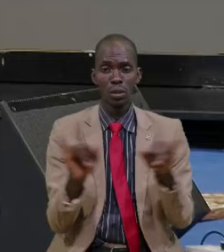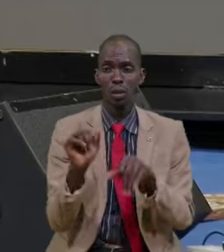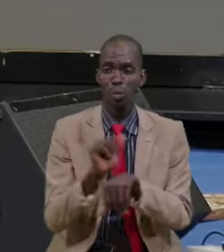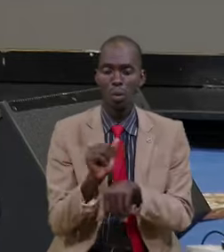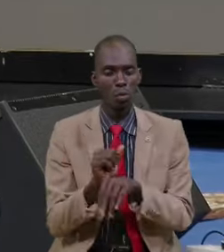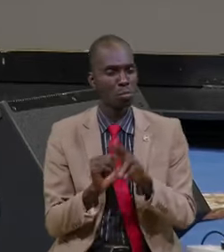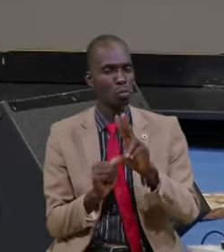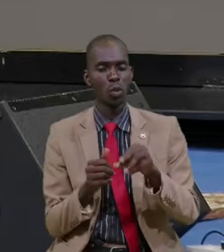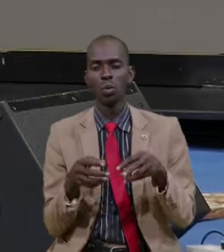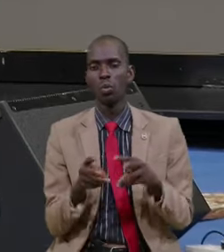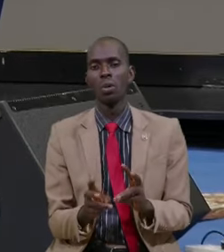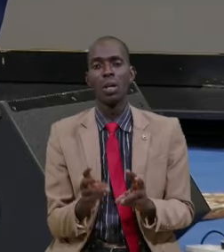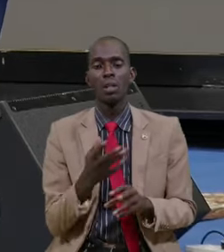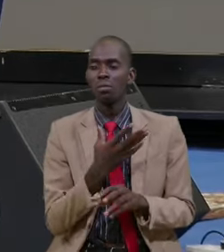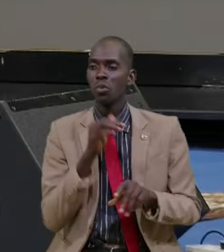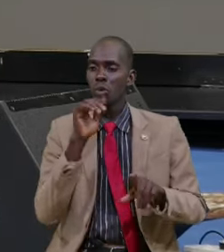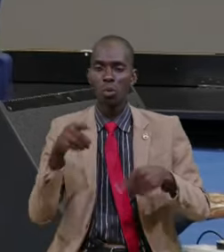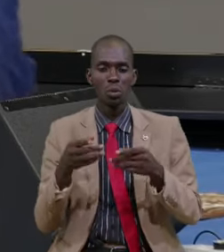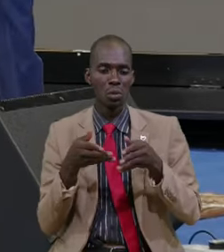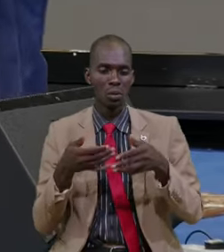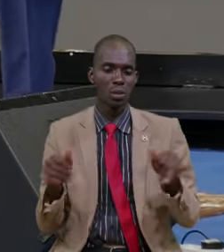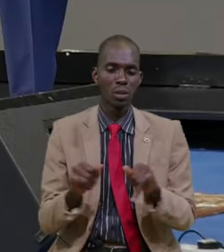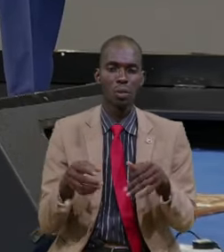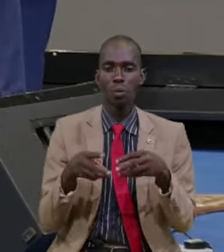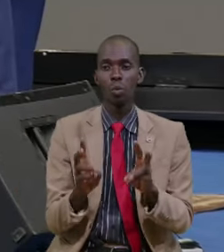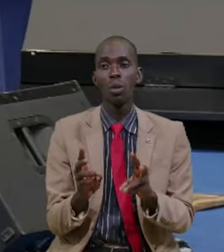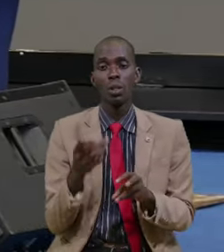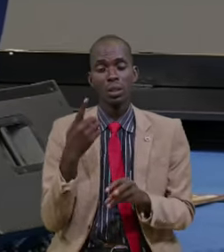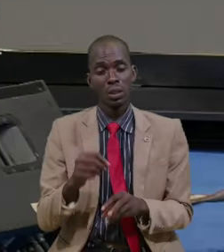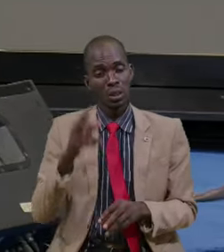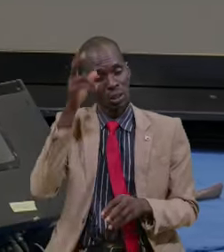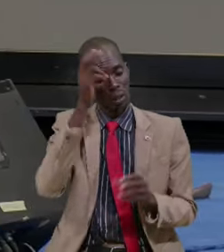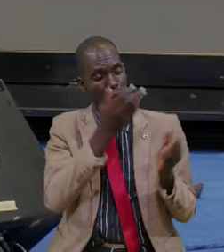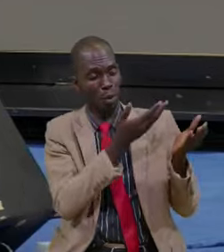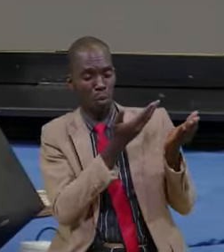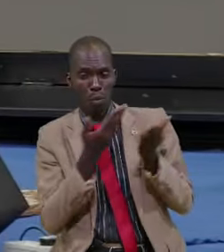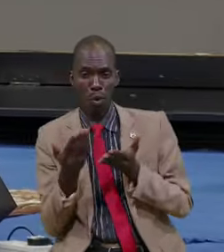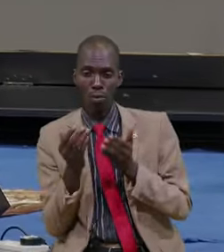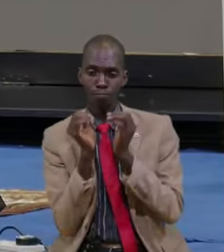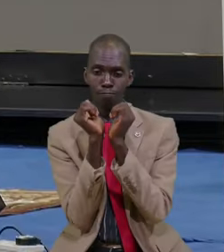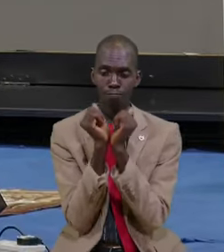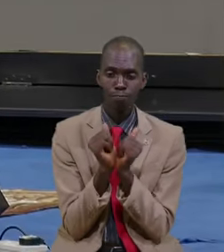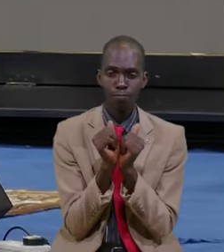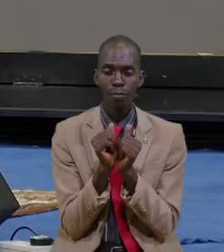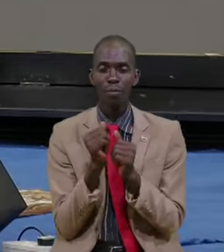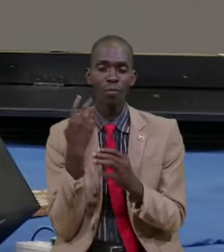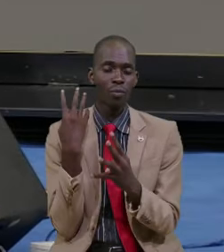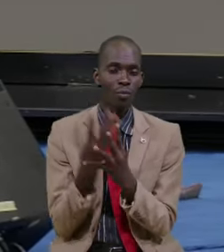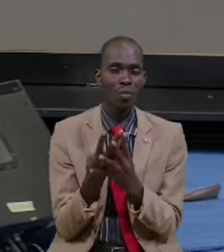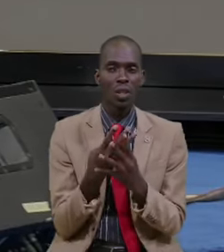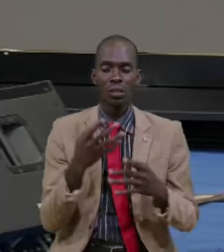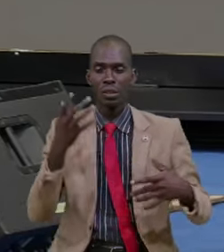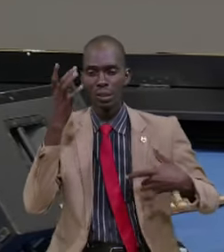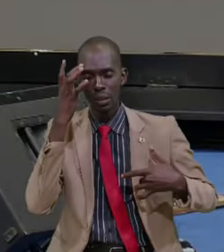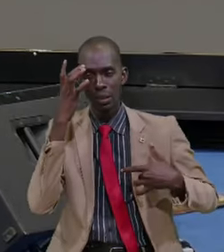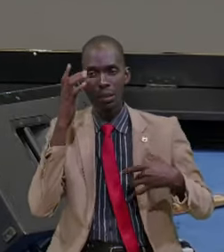direction. And if the devil has brought oppression, captivity, sickness, disease in your